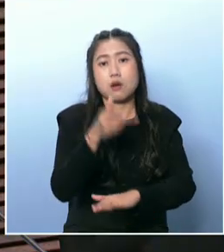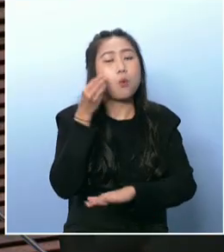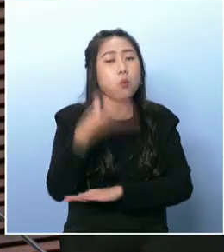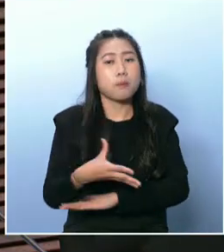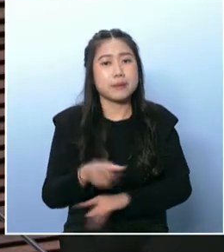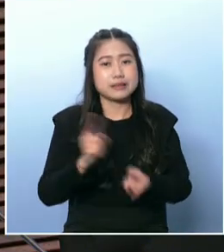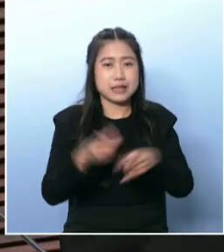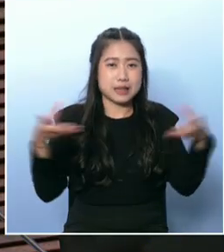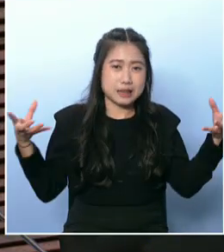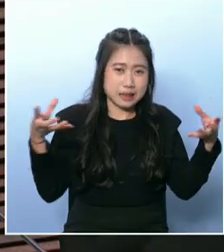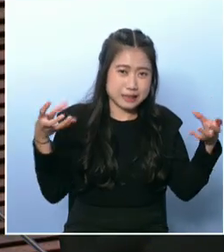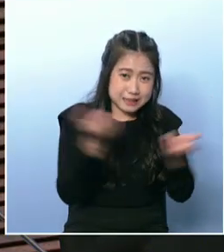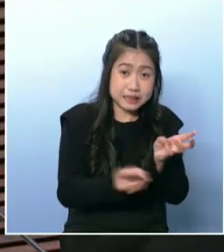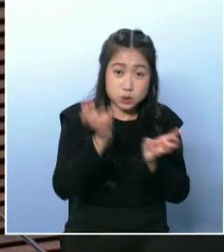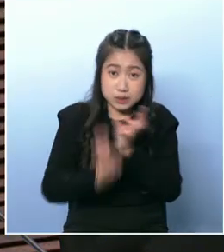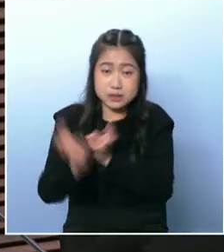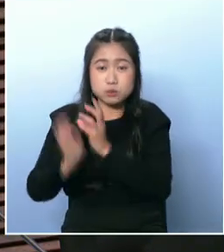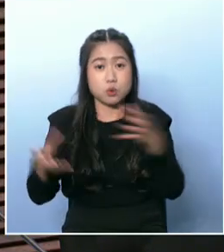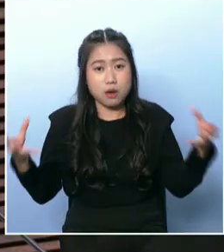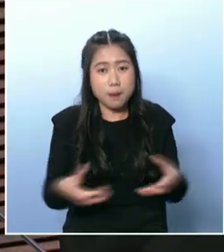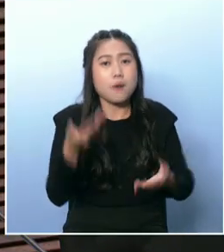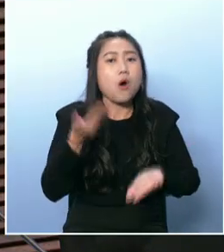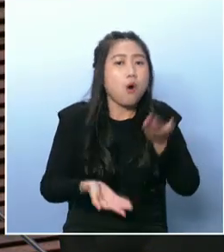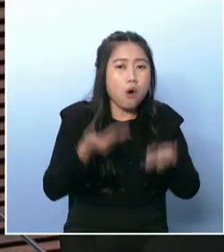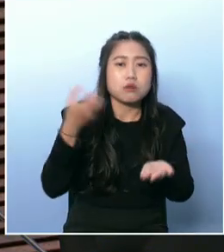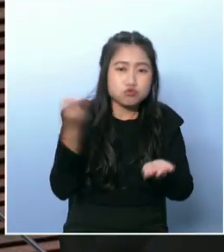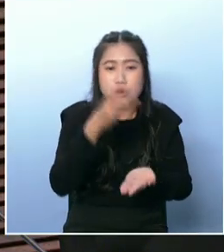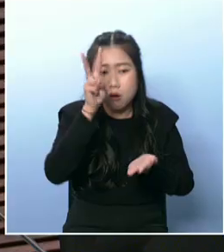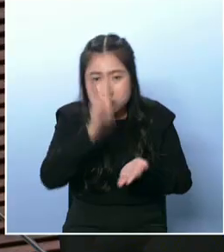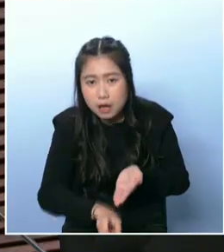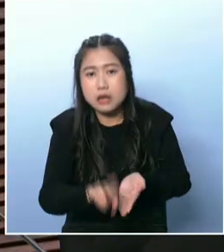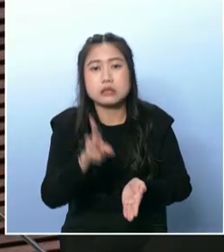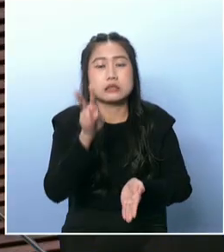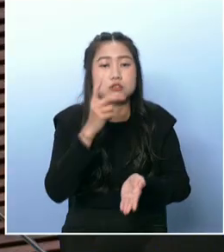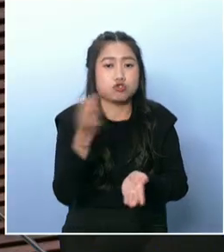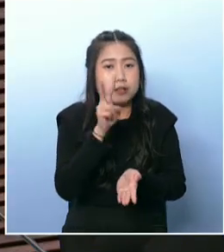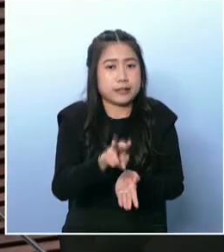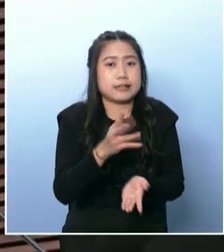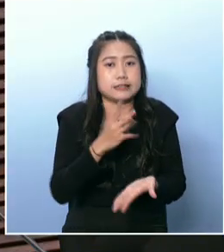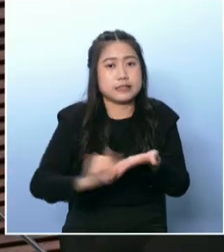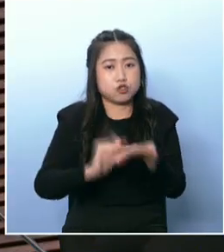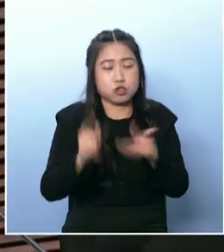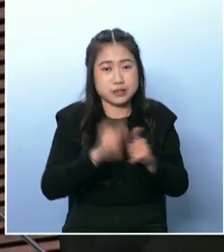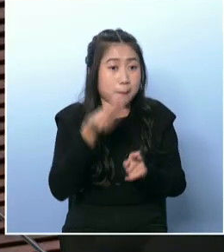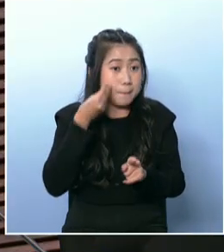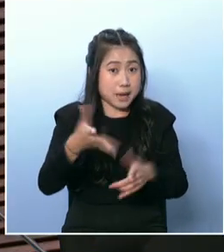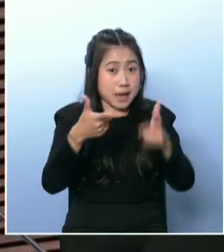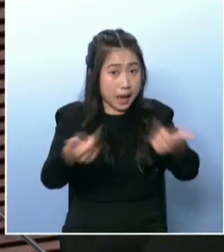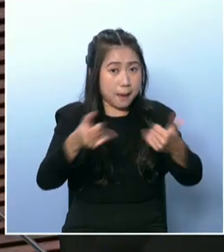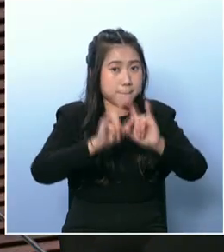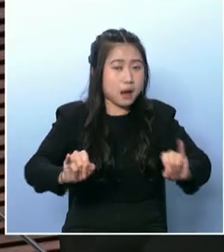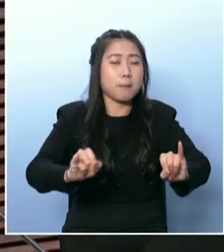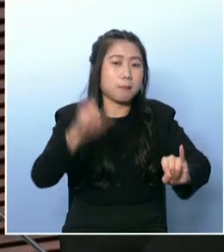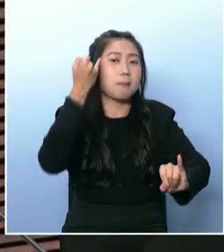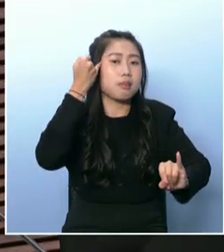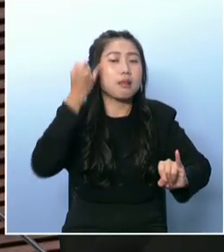certain specific exemptions, and we try to consolidate the information. We may need to review each and every case